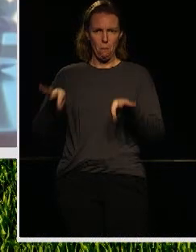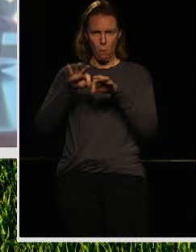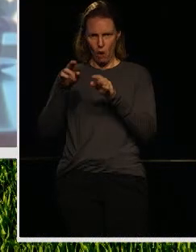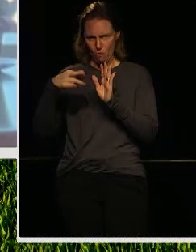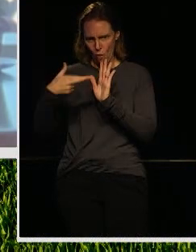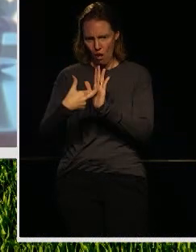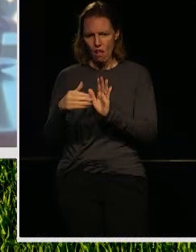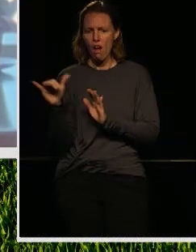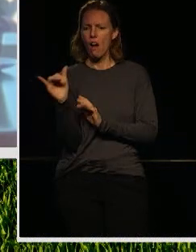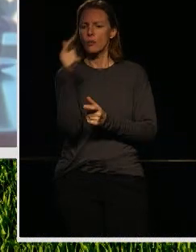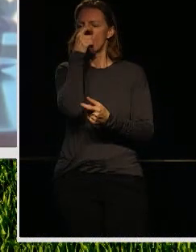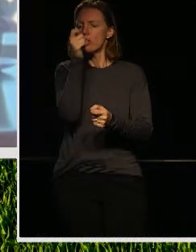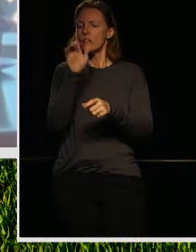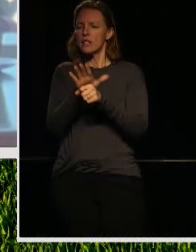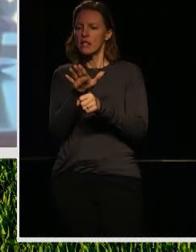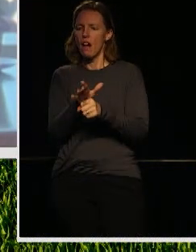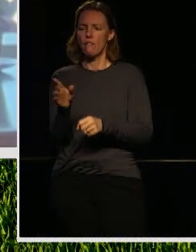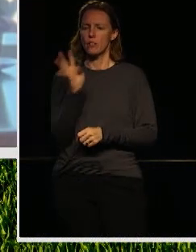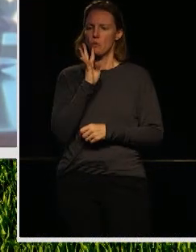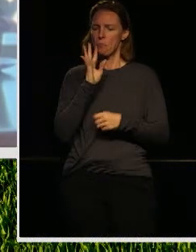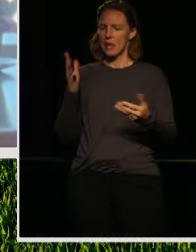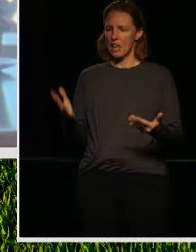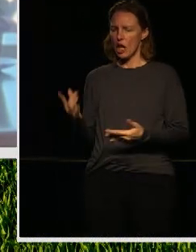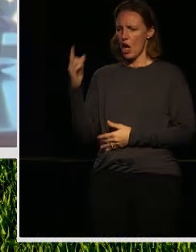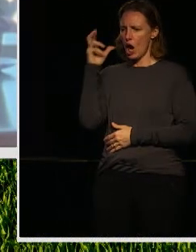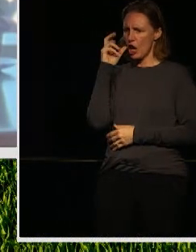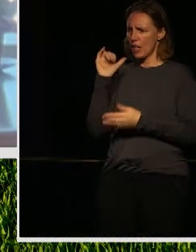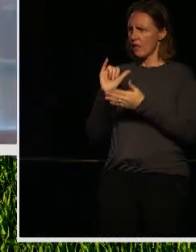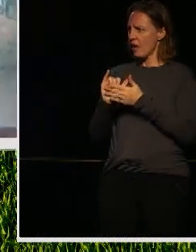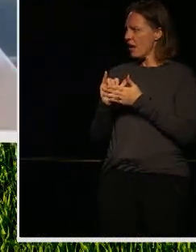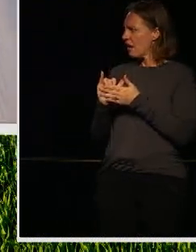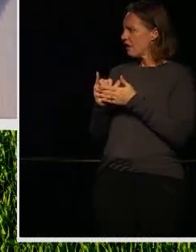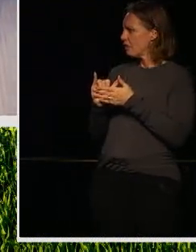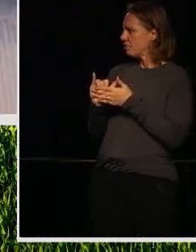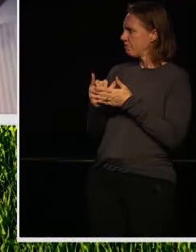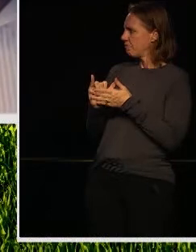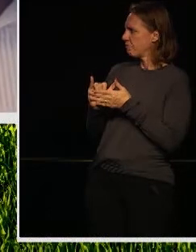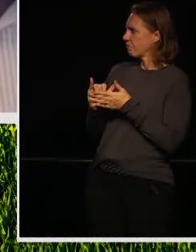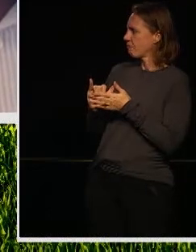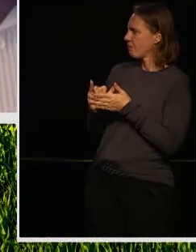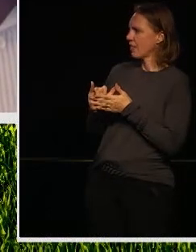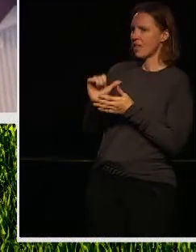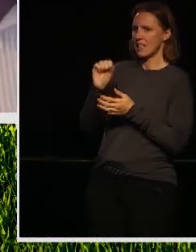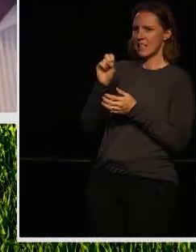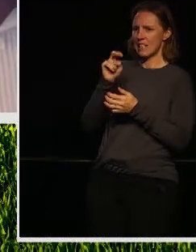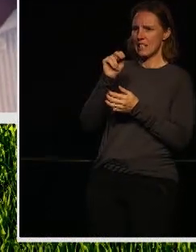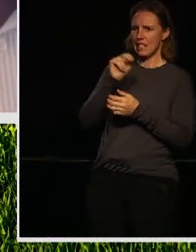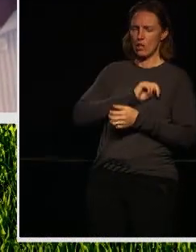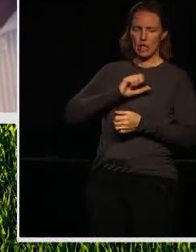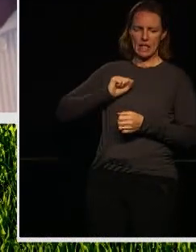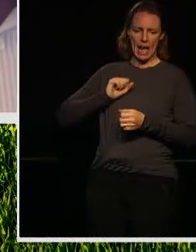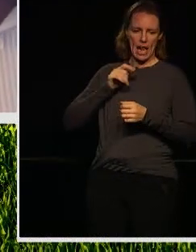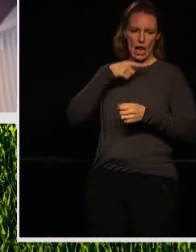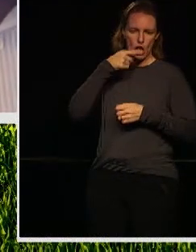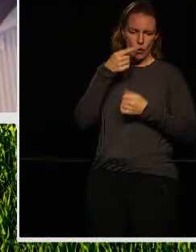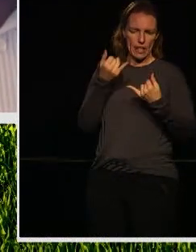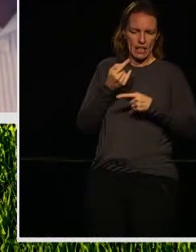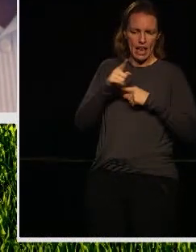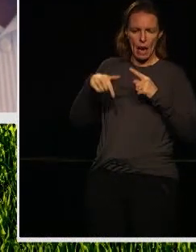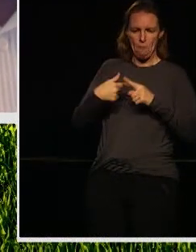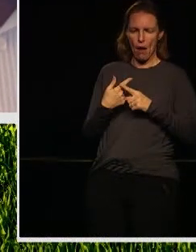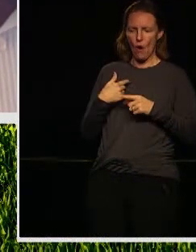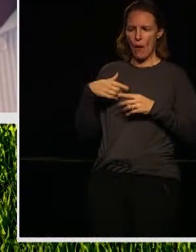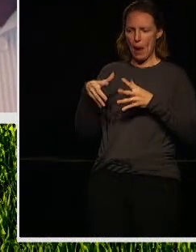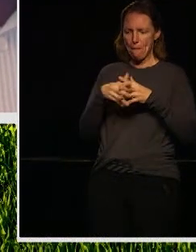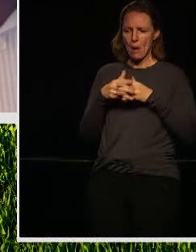also, interestingly enough, as we speak here, I heard there is a Senate hearing today about innovation in American agriculture using AI